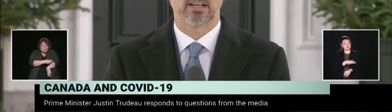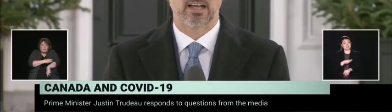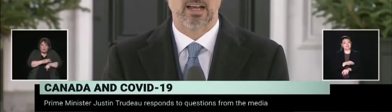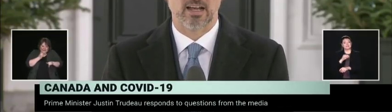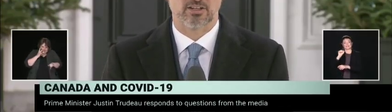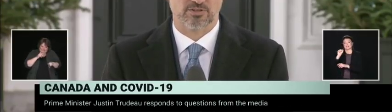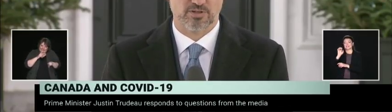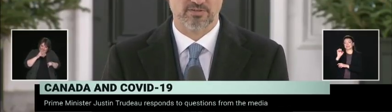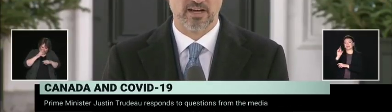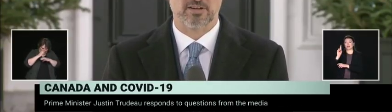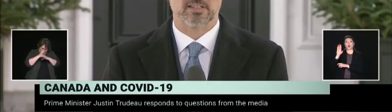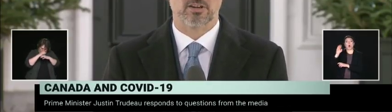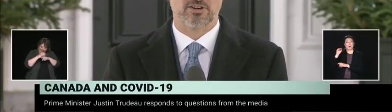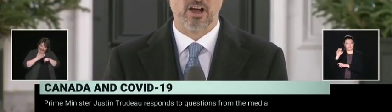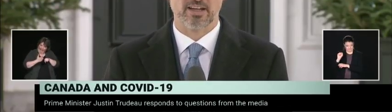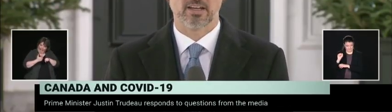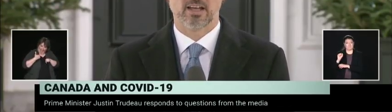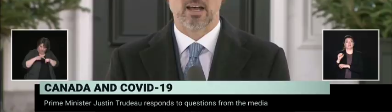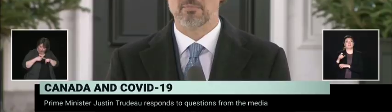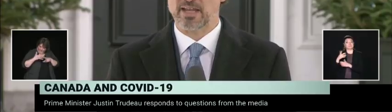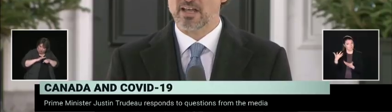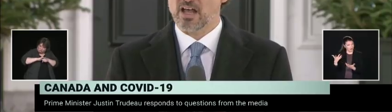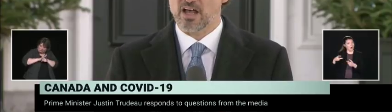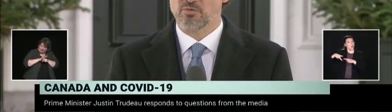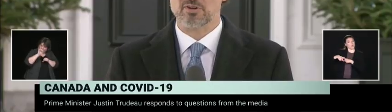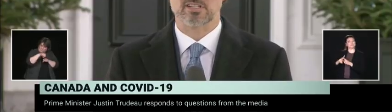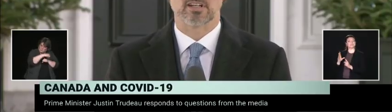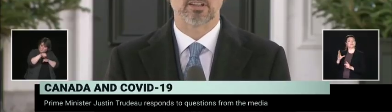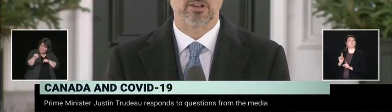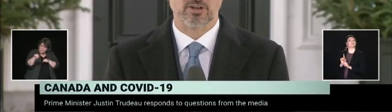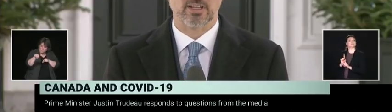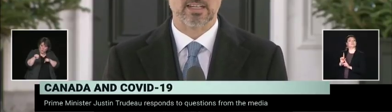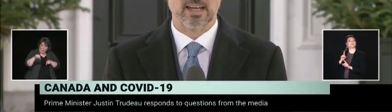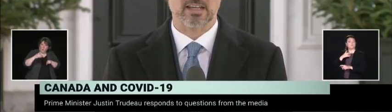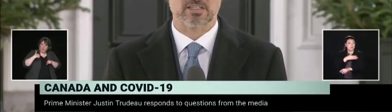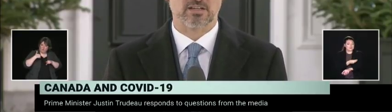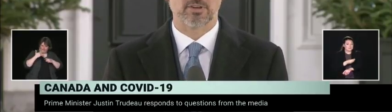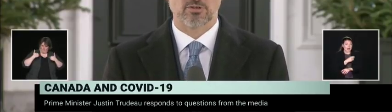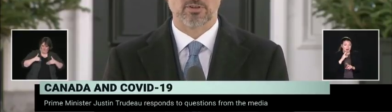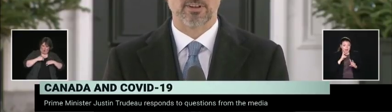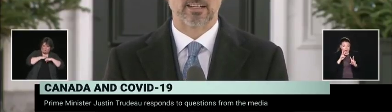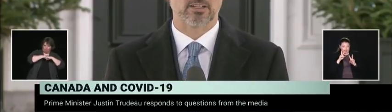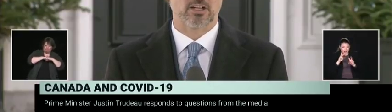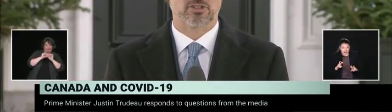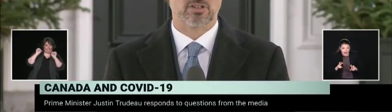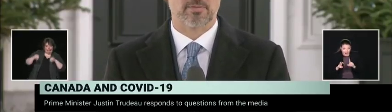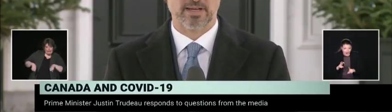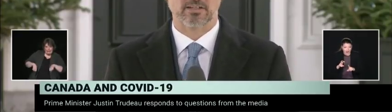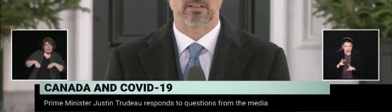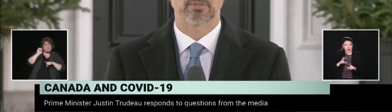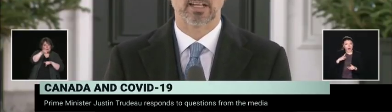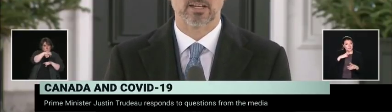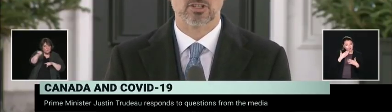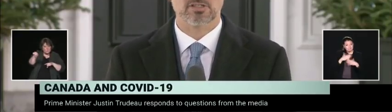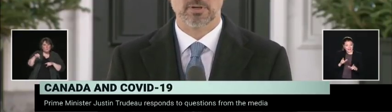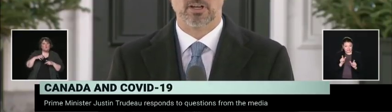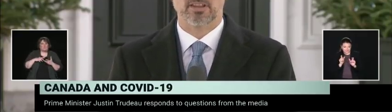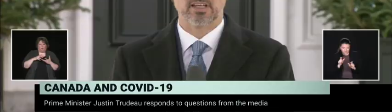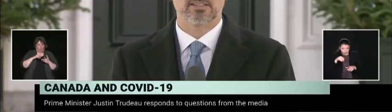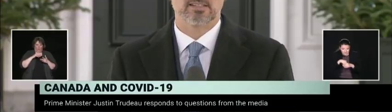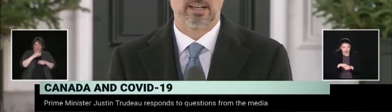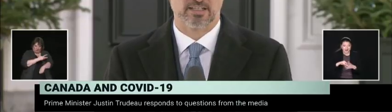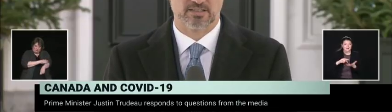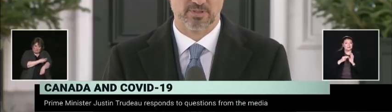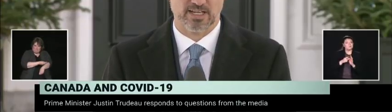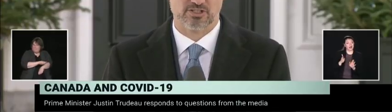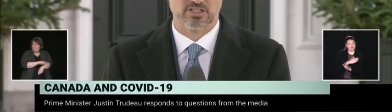had coronavirus or not. But we're still in the early days of reflecting not just on the medical implications, but on